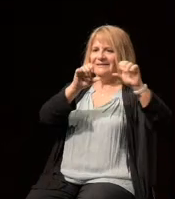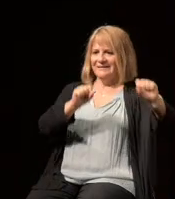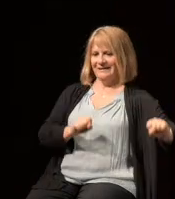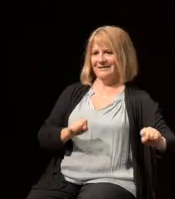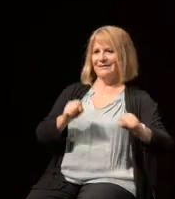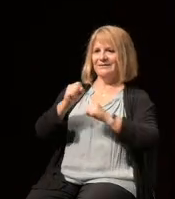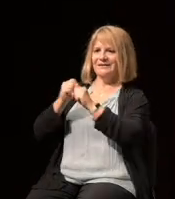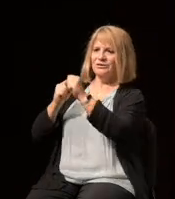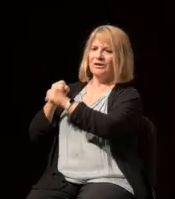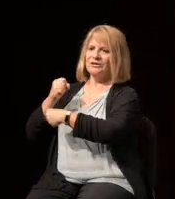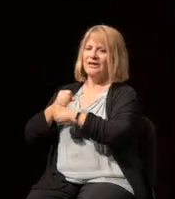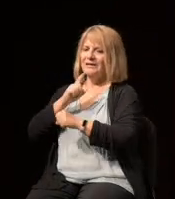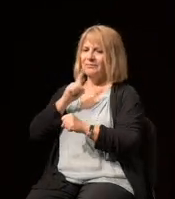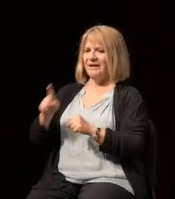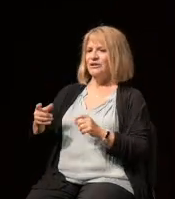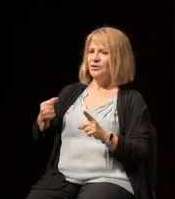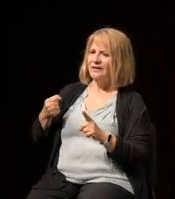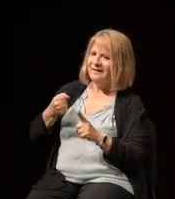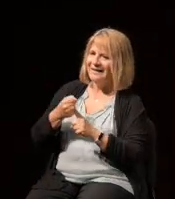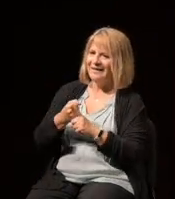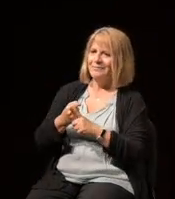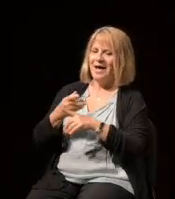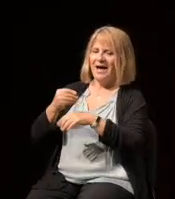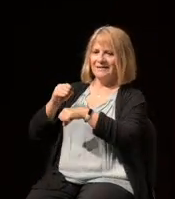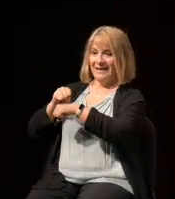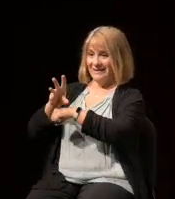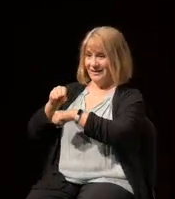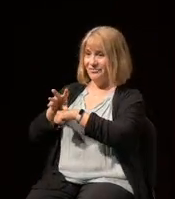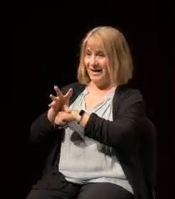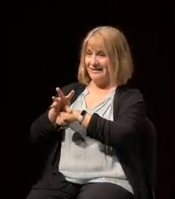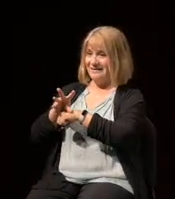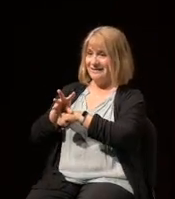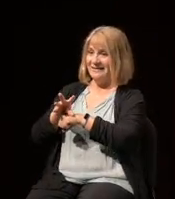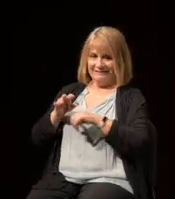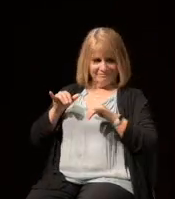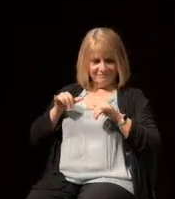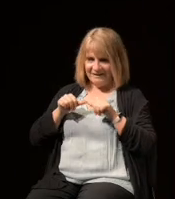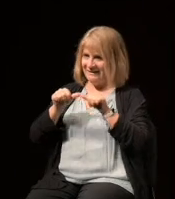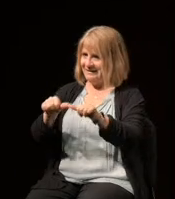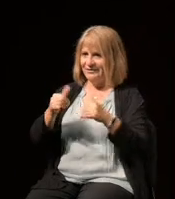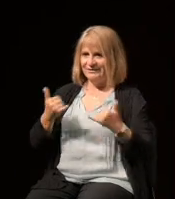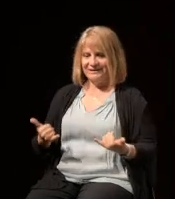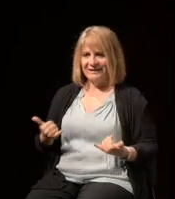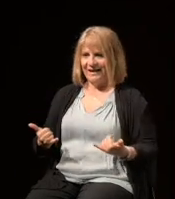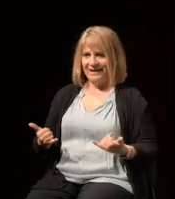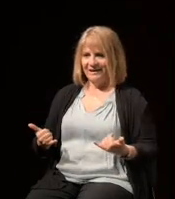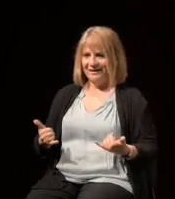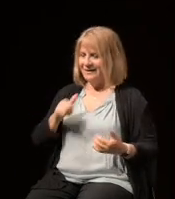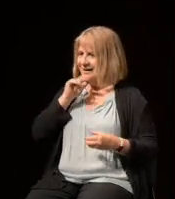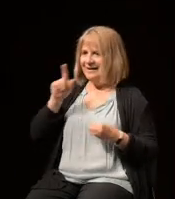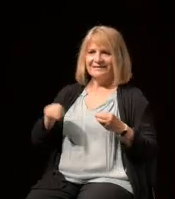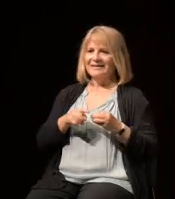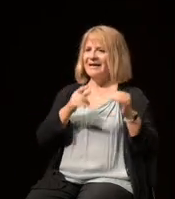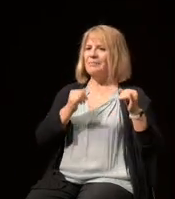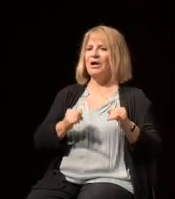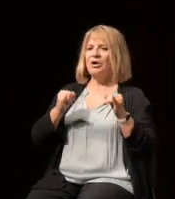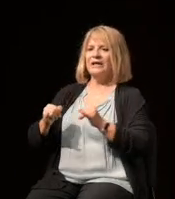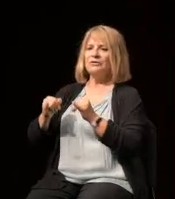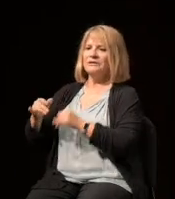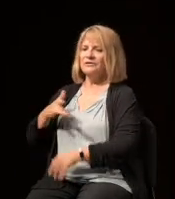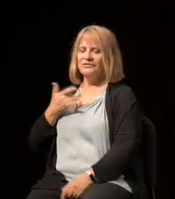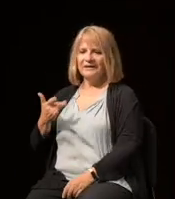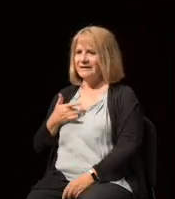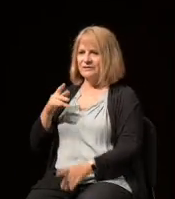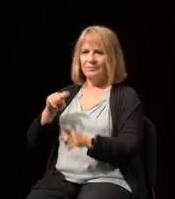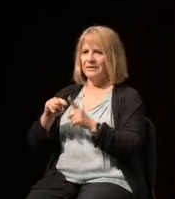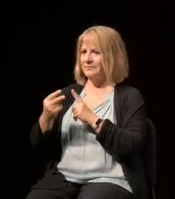sure that the impact and the effect is present day. And it's not about our individual feelings or